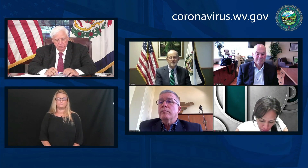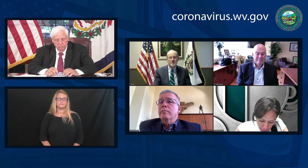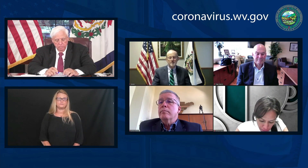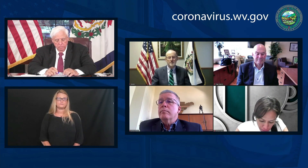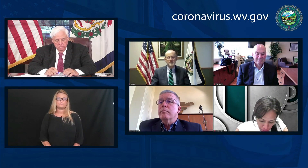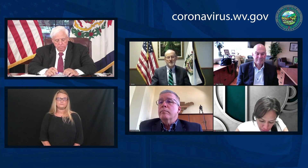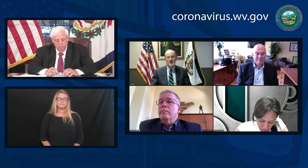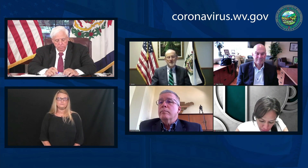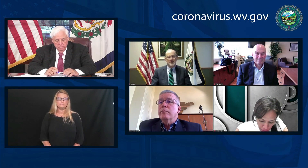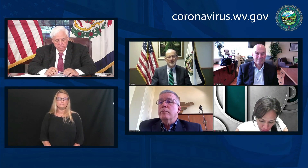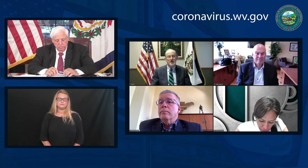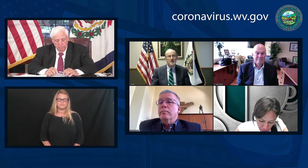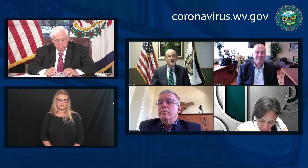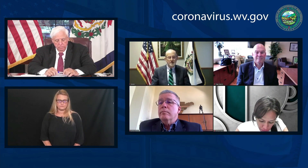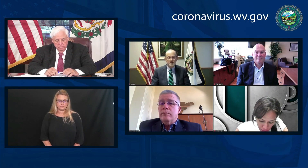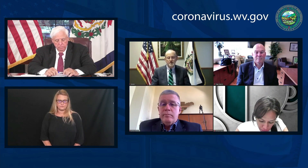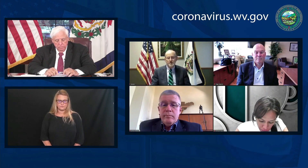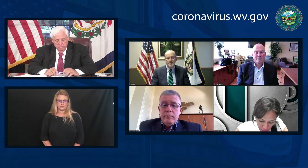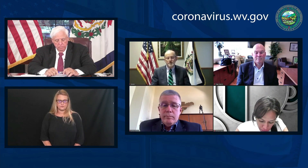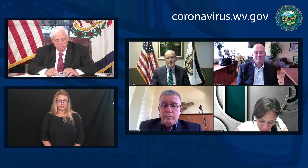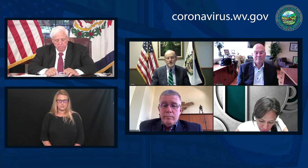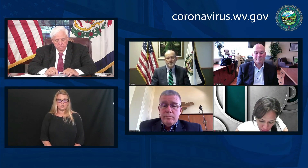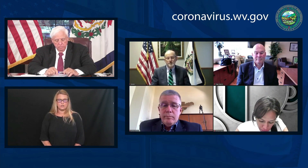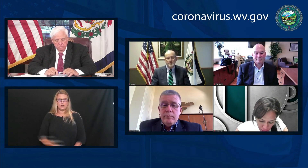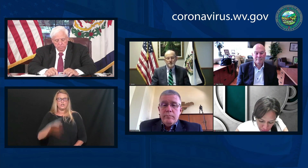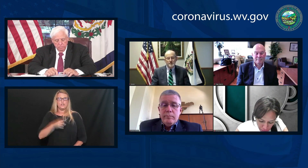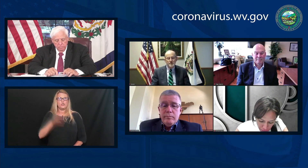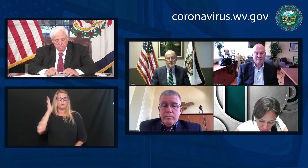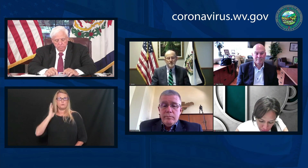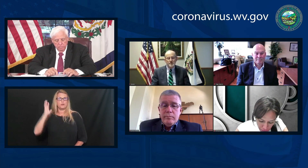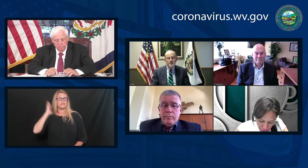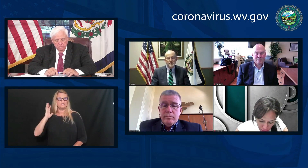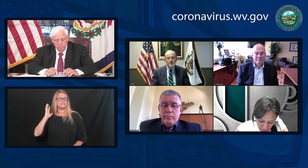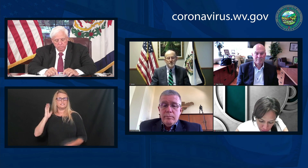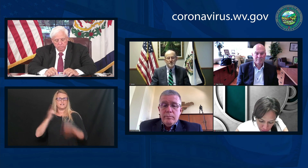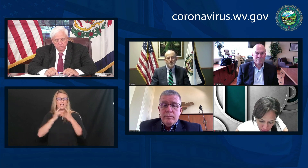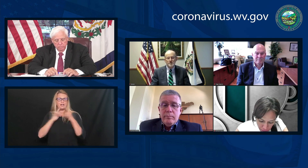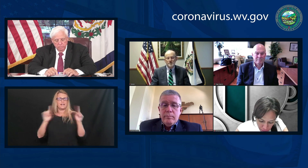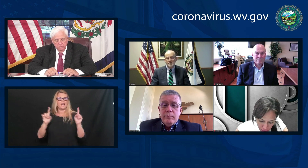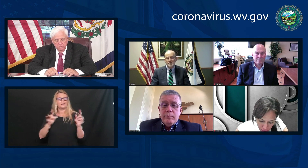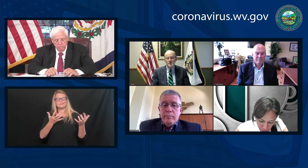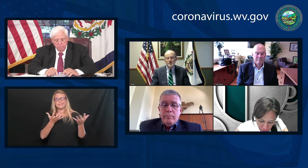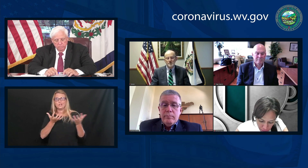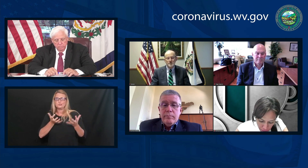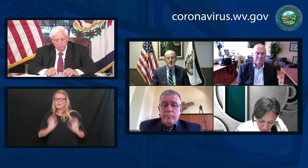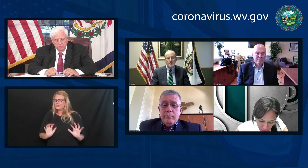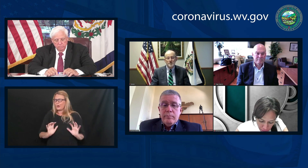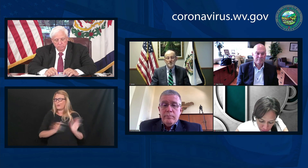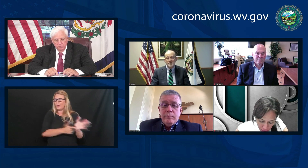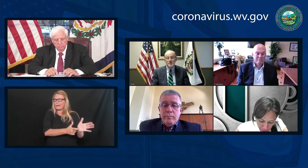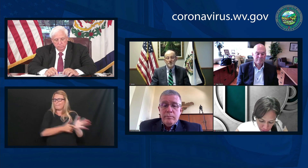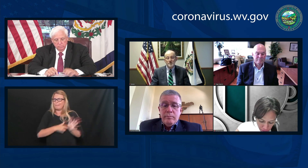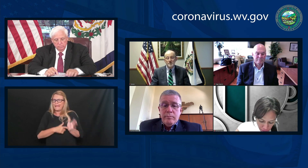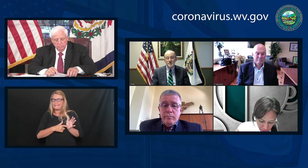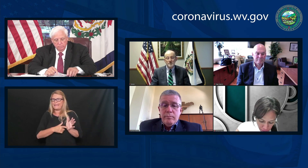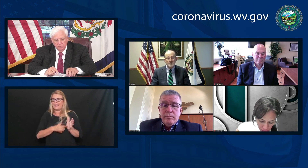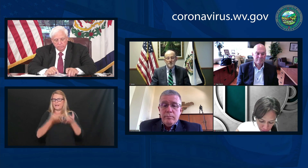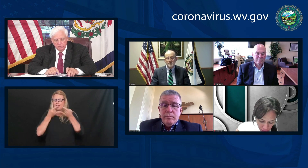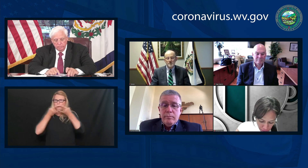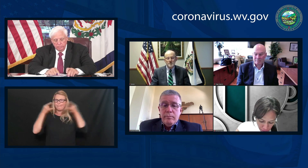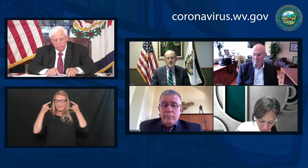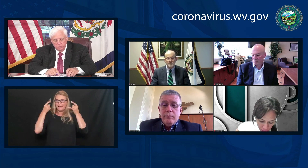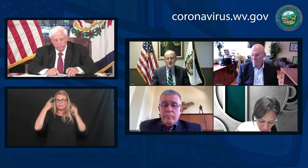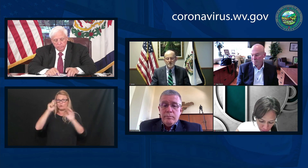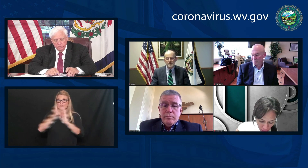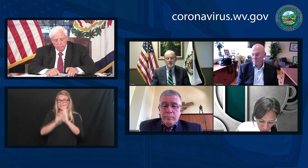News. Governor, I know you've previously said that you are against mandating vaccines for state workers. I was wondering if